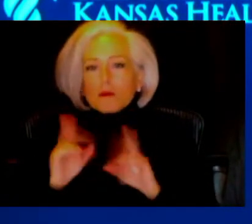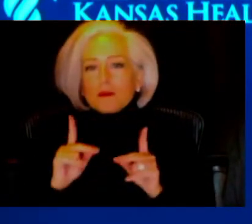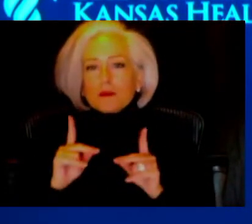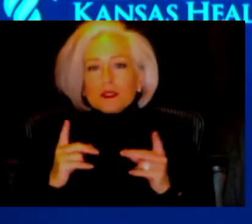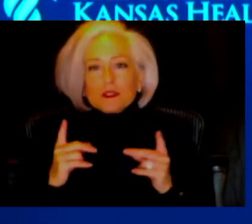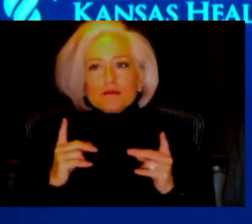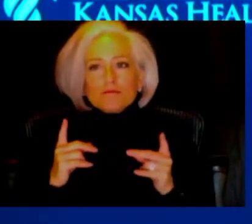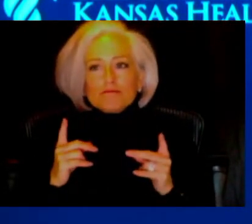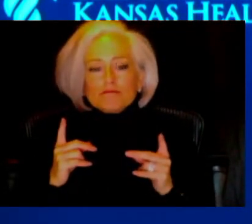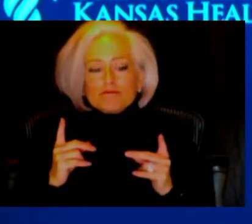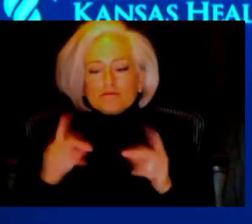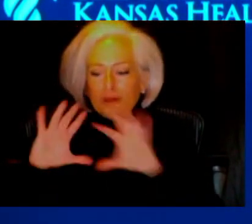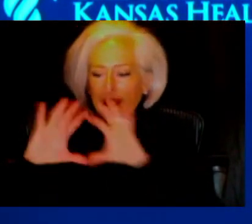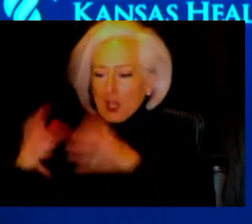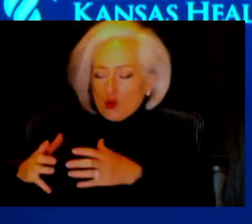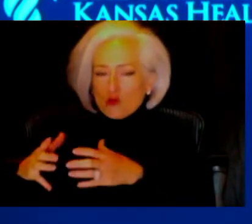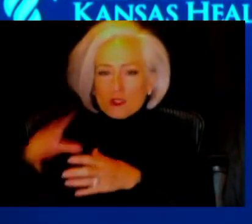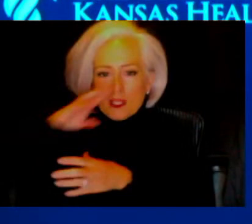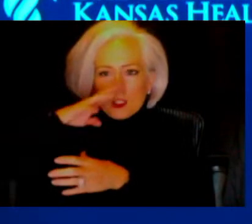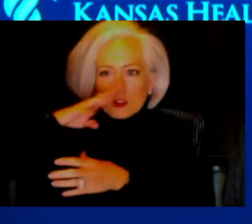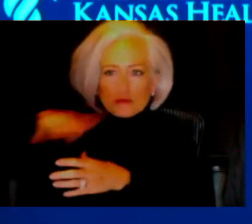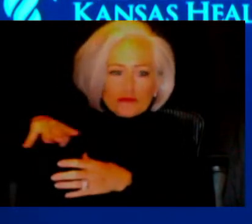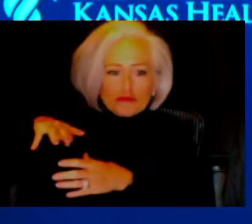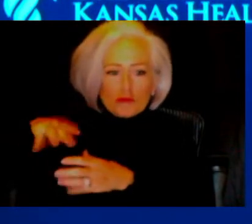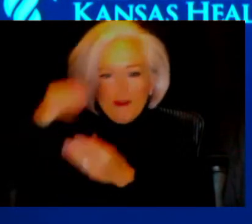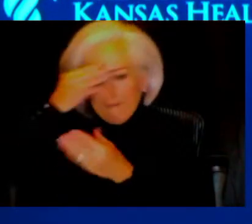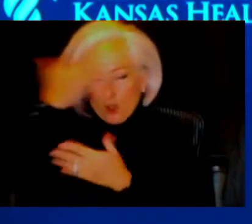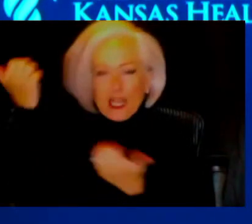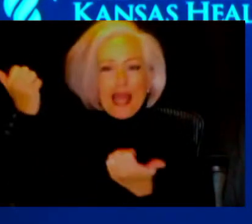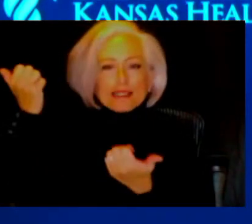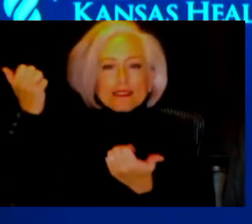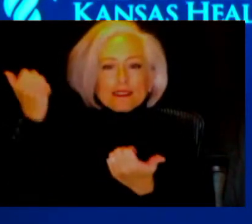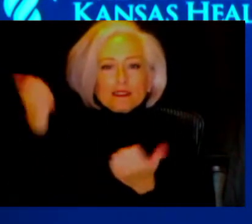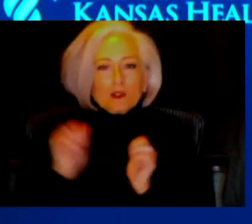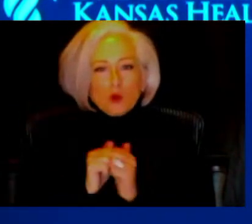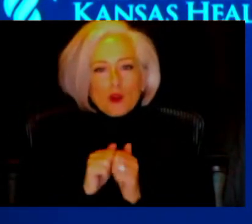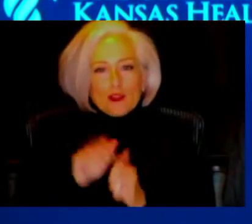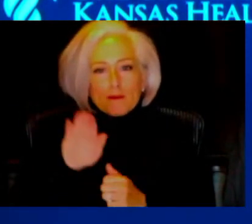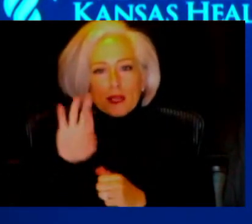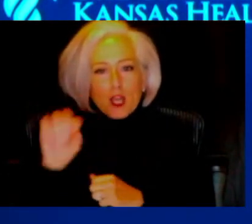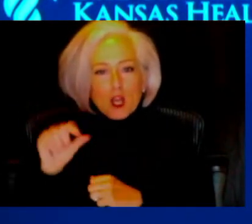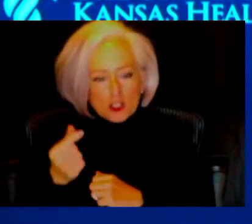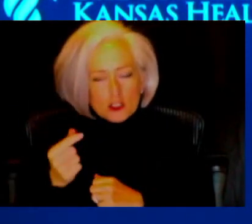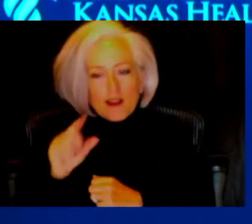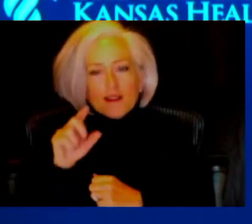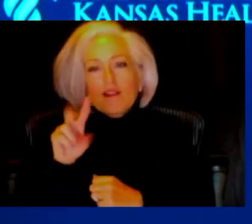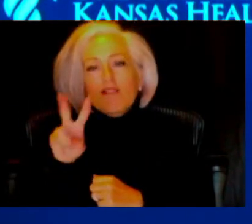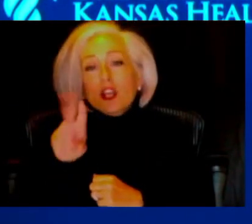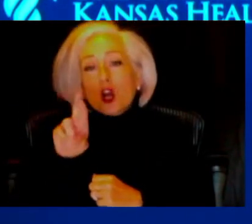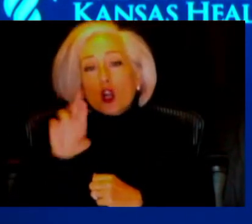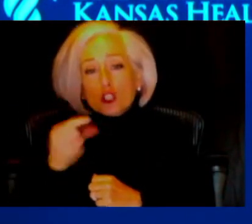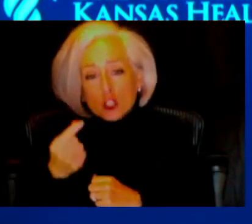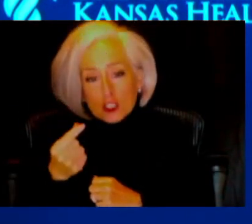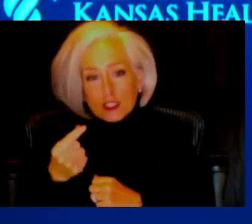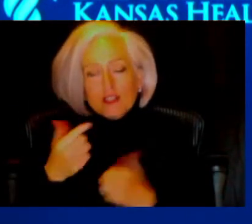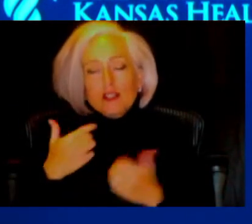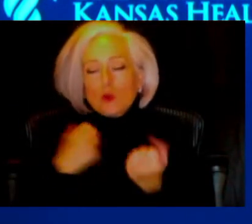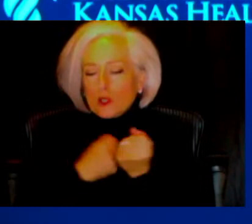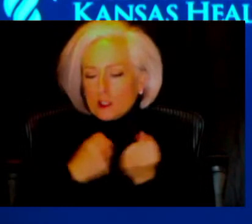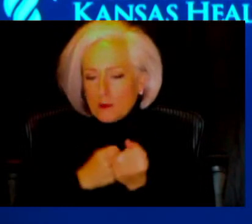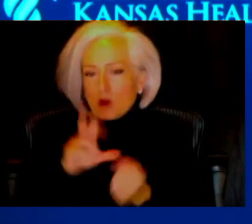And so with the VRG, some of the things we do, like we support the Veterans Community Project. We